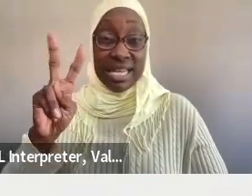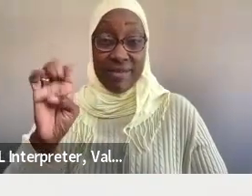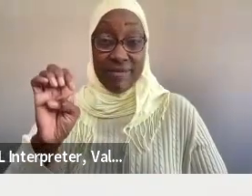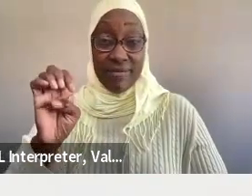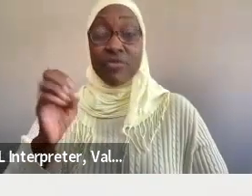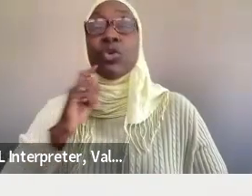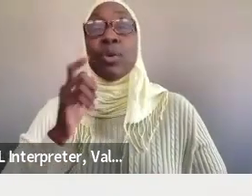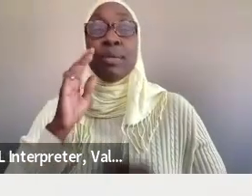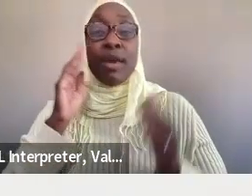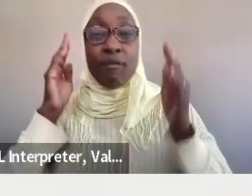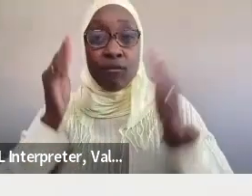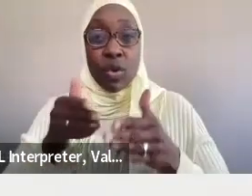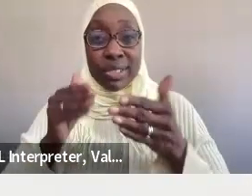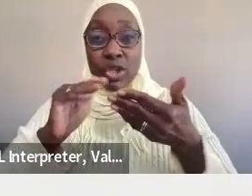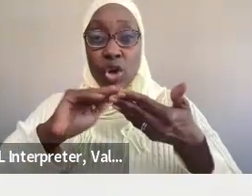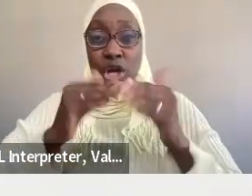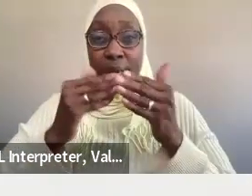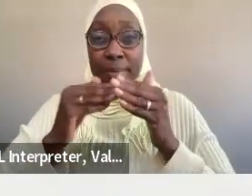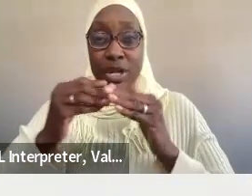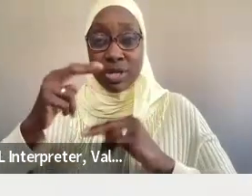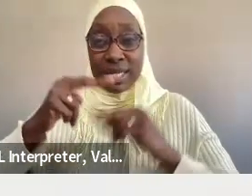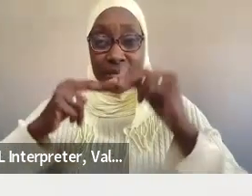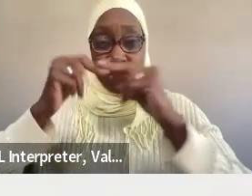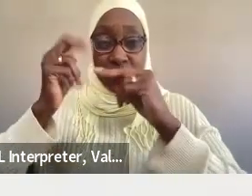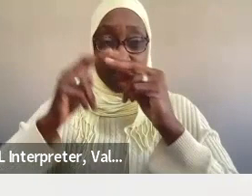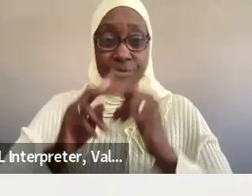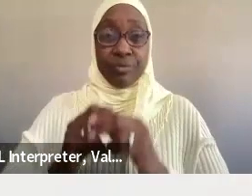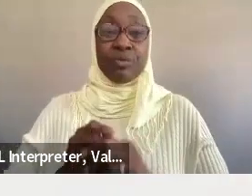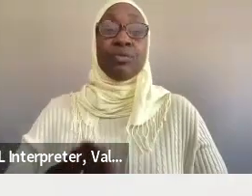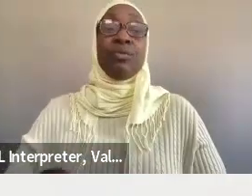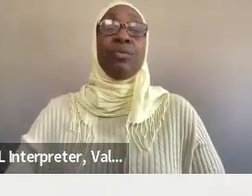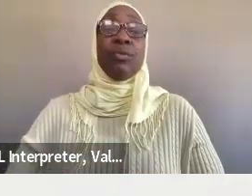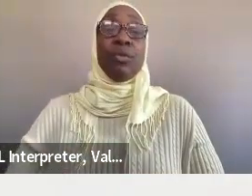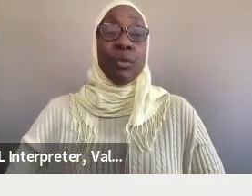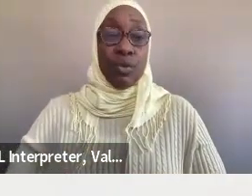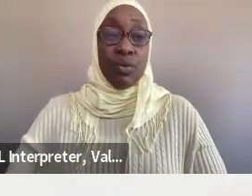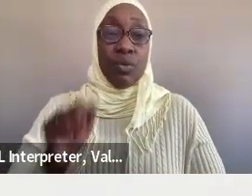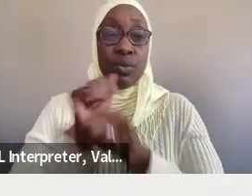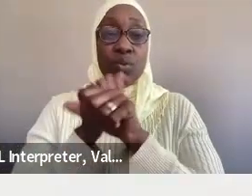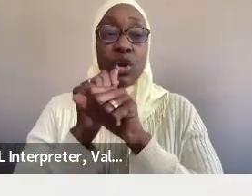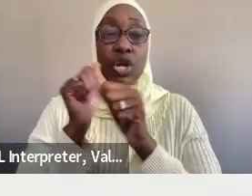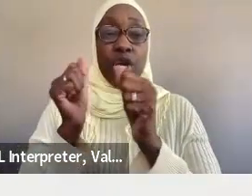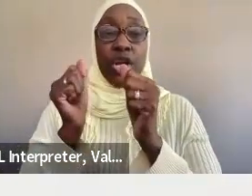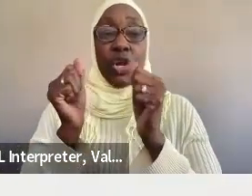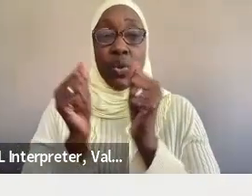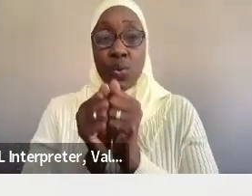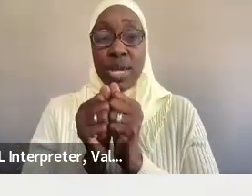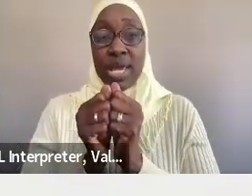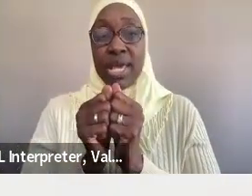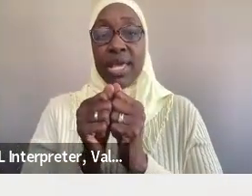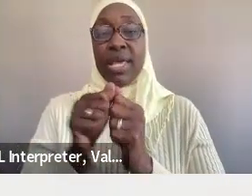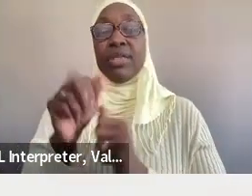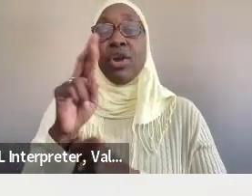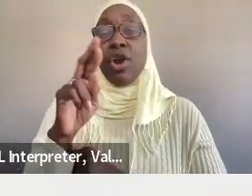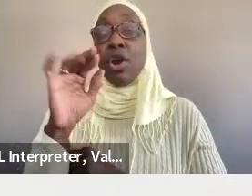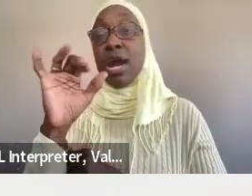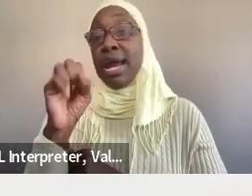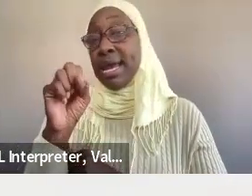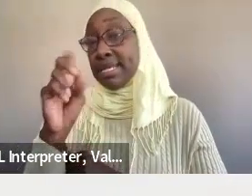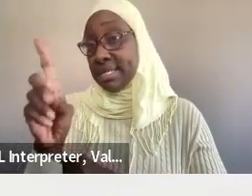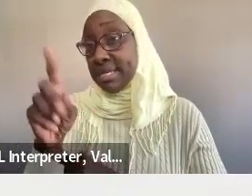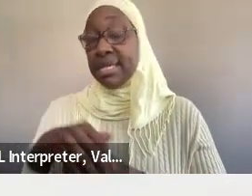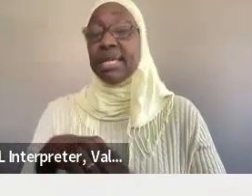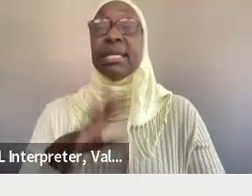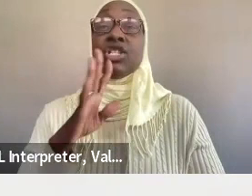roundtable conversation with the Rhode Island School of Design's Disability Chats, I guess kind of DJAB equivalent, talking about